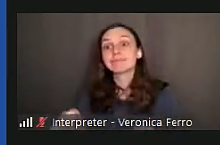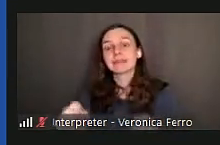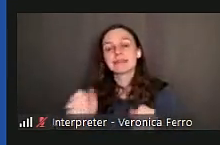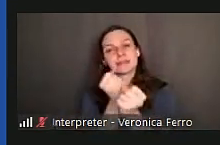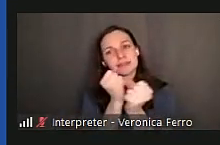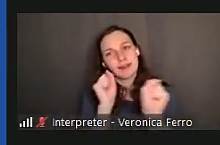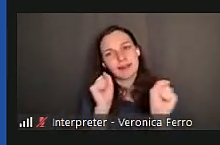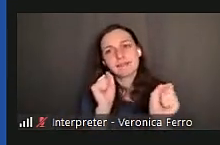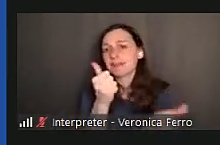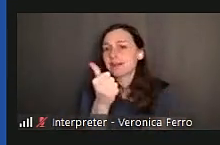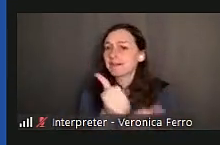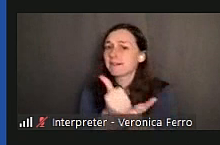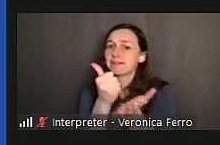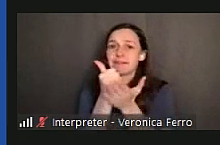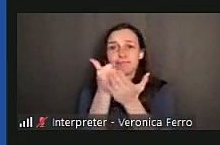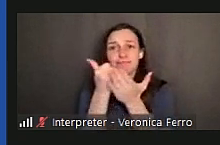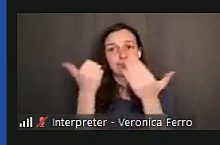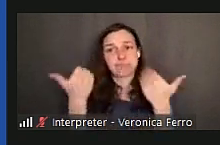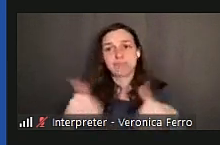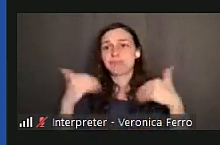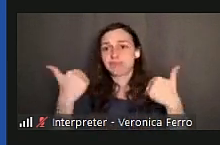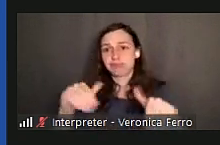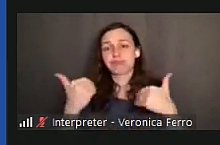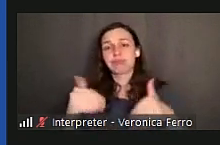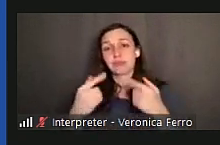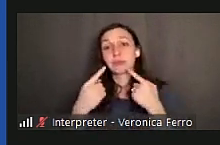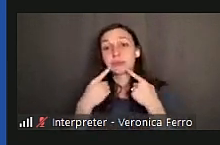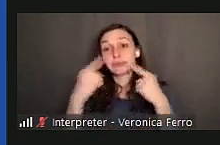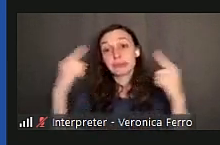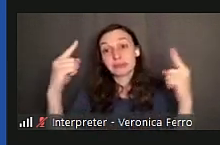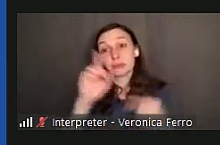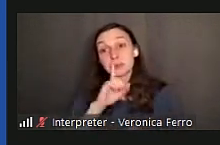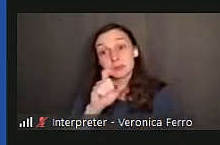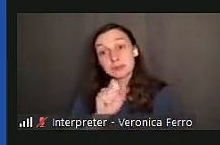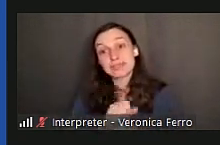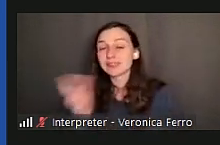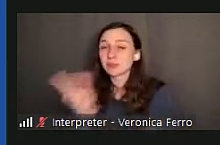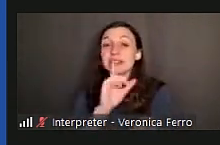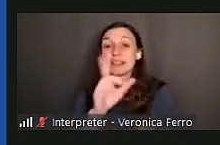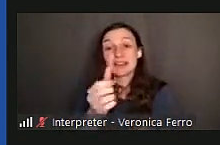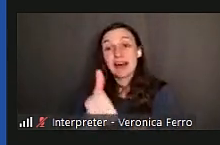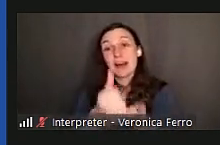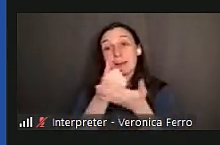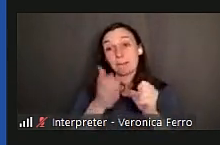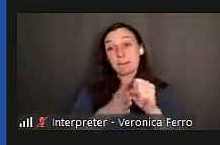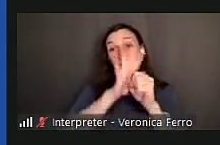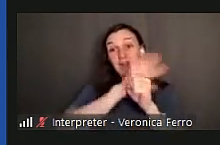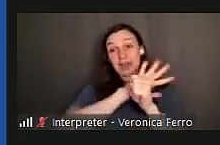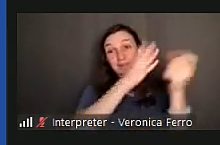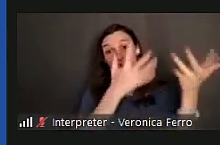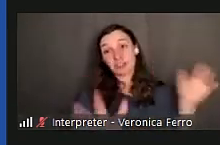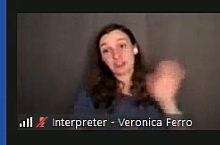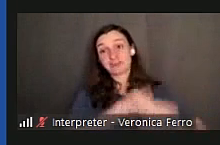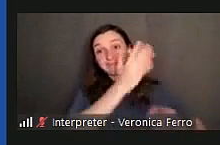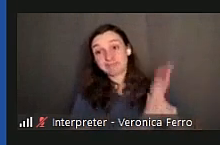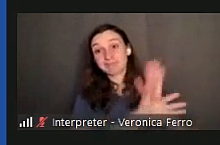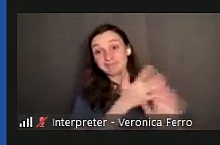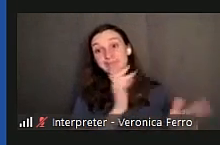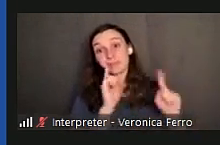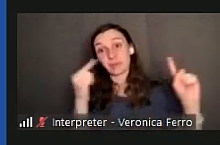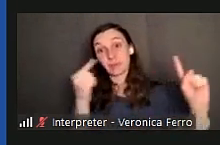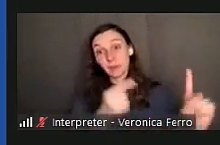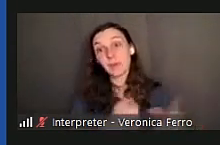this pandemic. It is the ticket of, you know, keeping our health system protected for those who are suffering